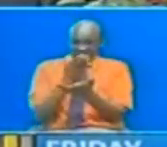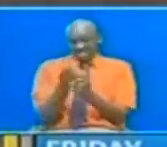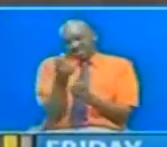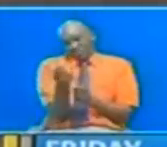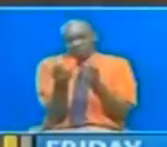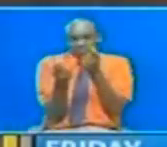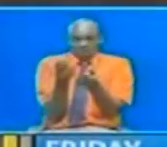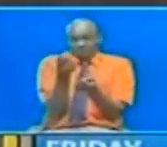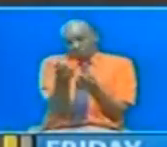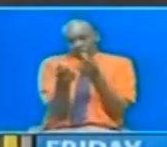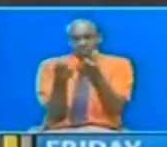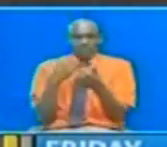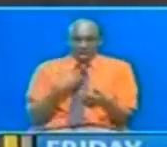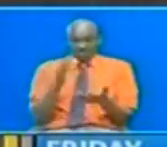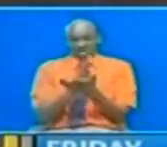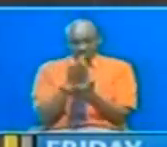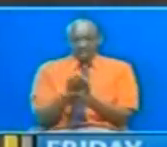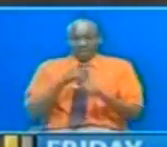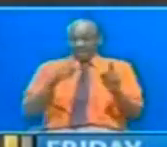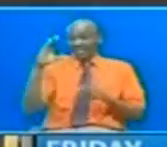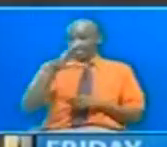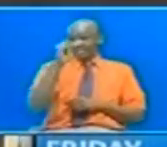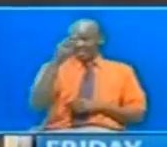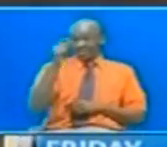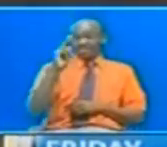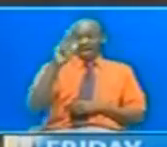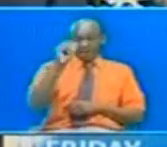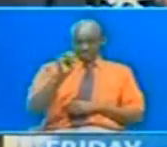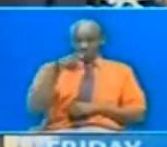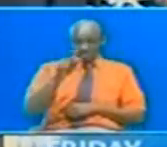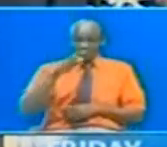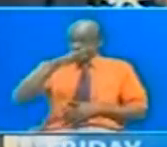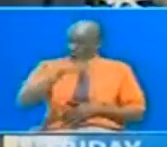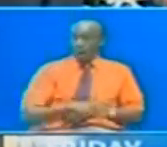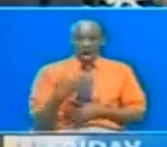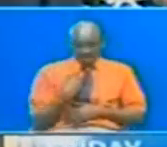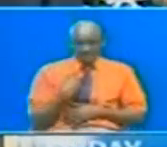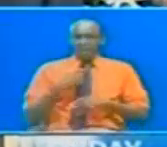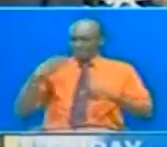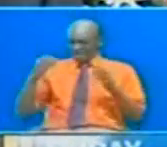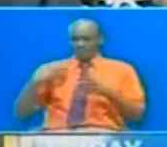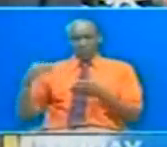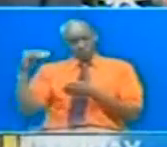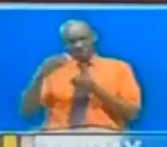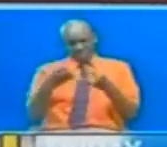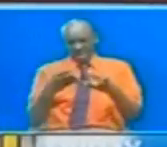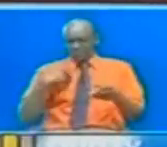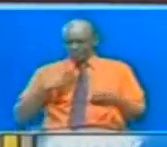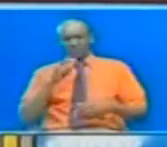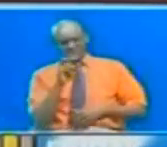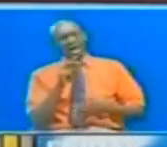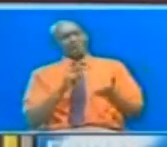on very little volume. Centrum particularly was coming from a low base, and investors were really pleased at some of the